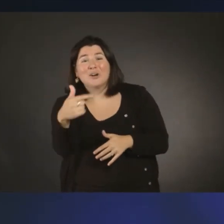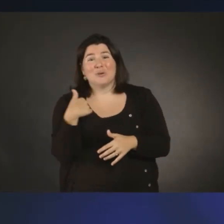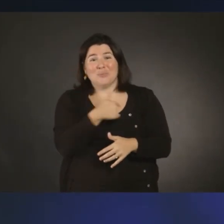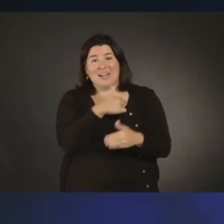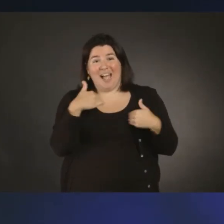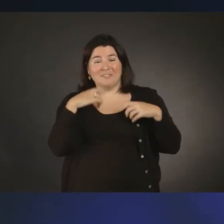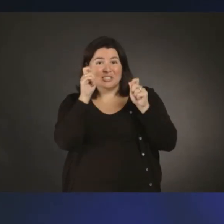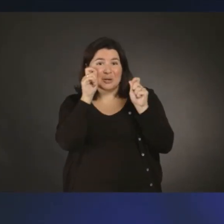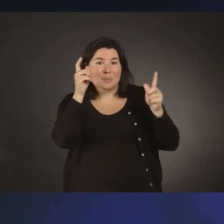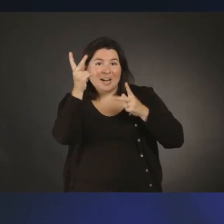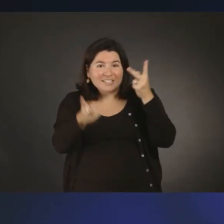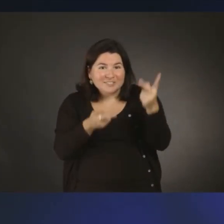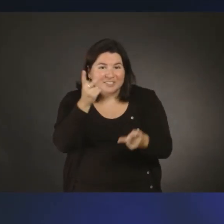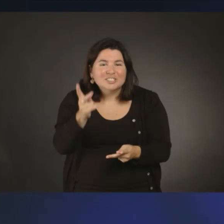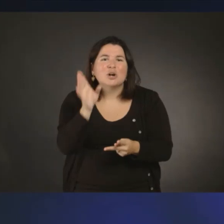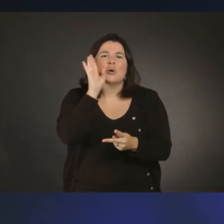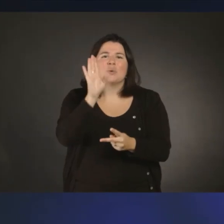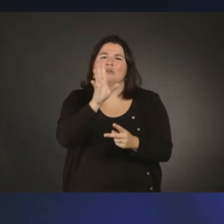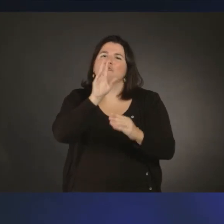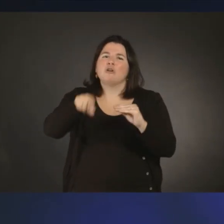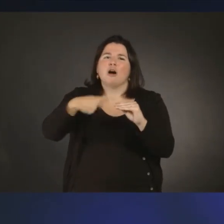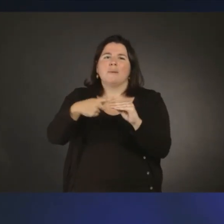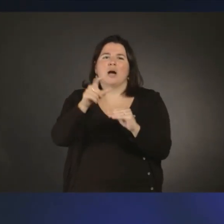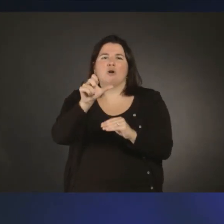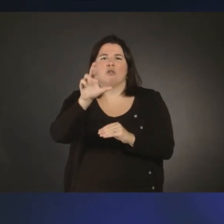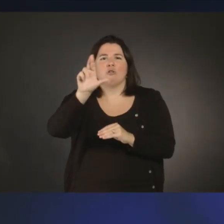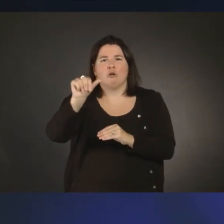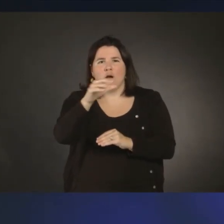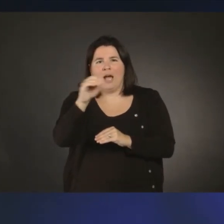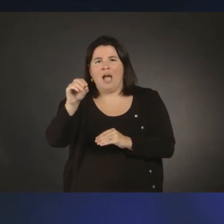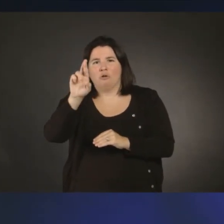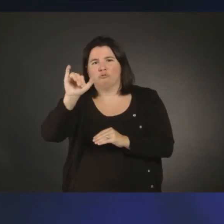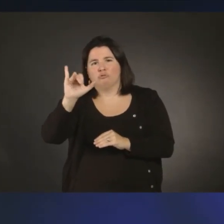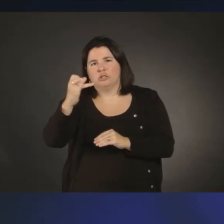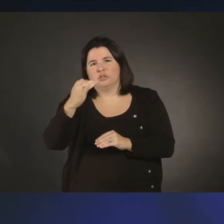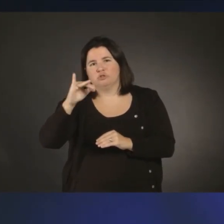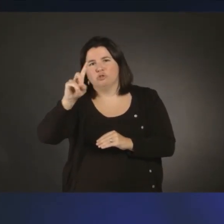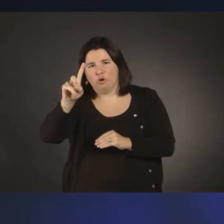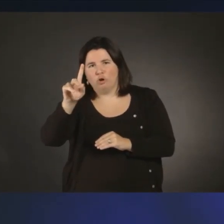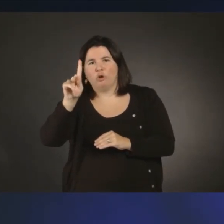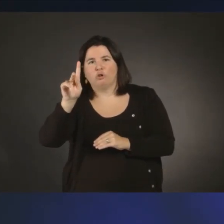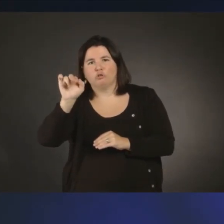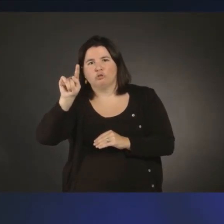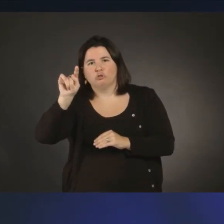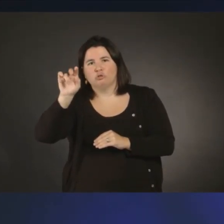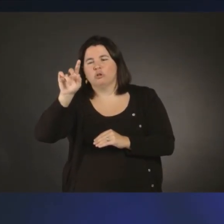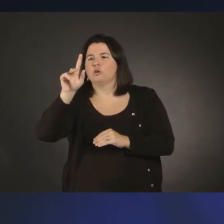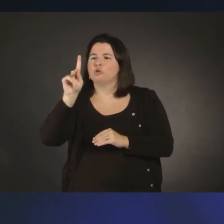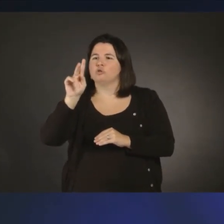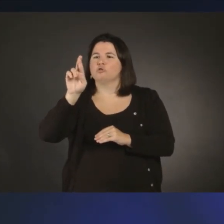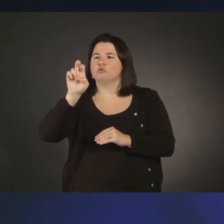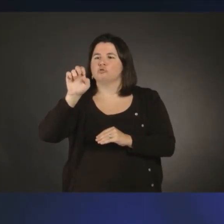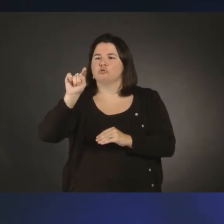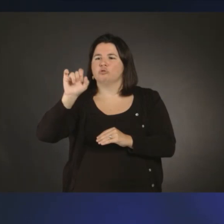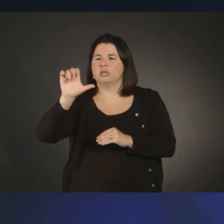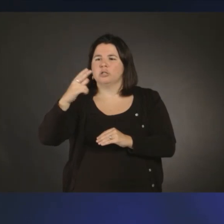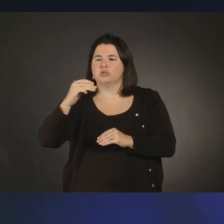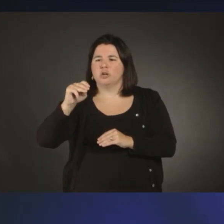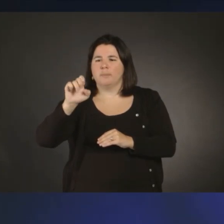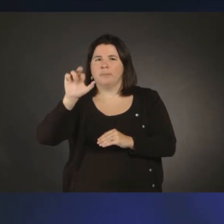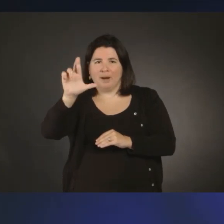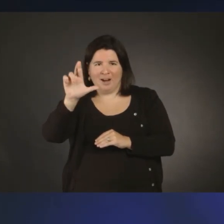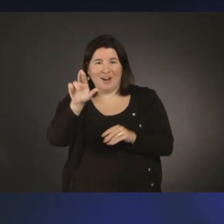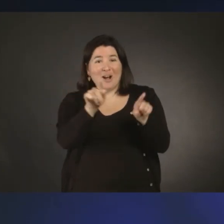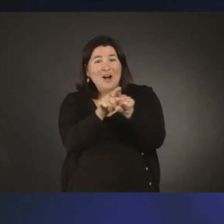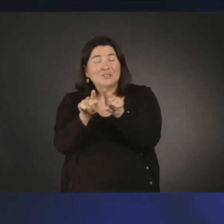and Richard Kretschmer. And finally, we will recognize our rising star, David Tripathy. David has